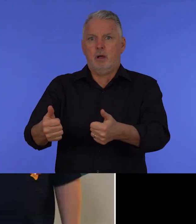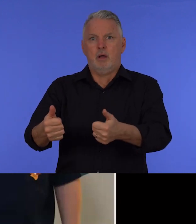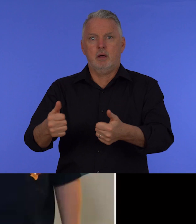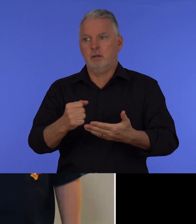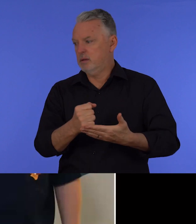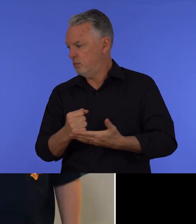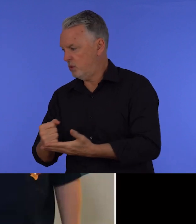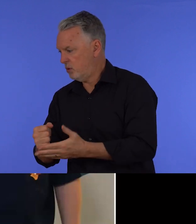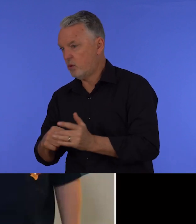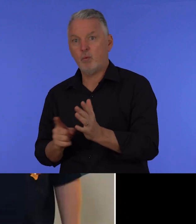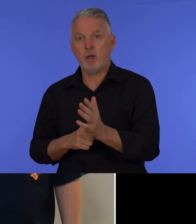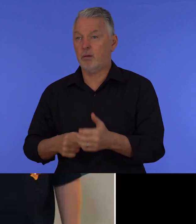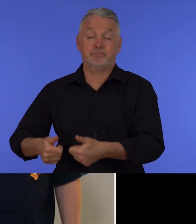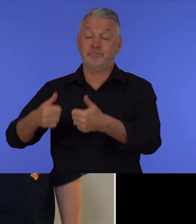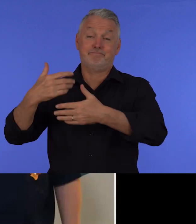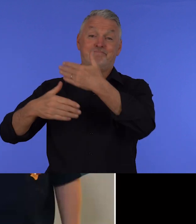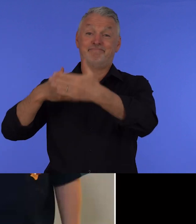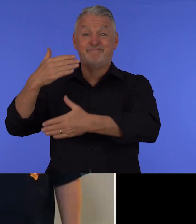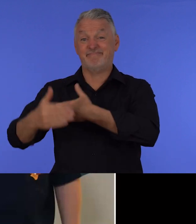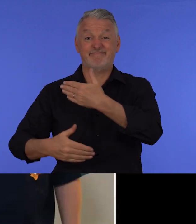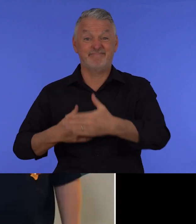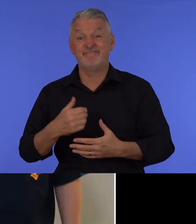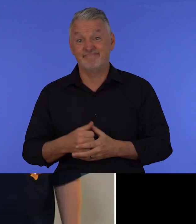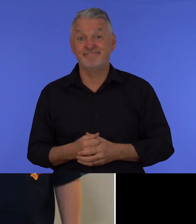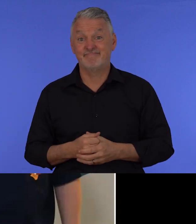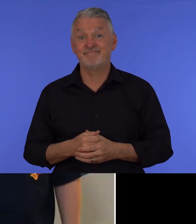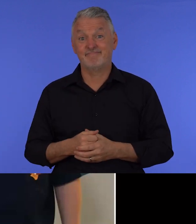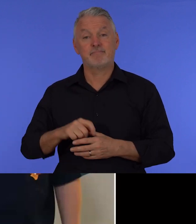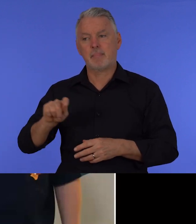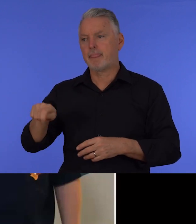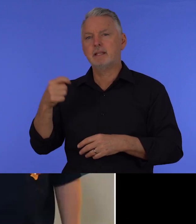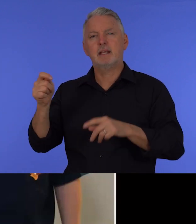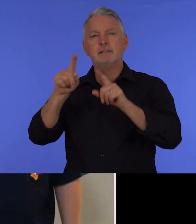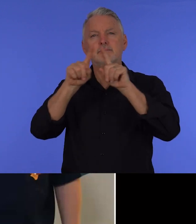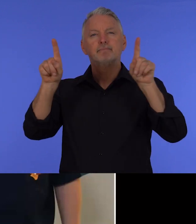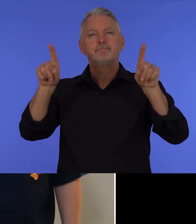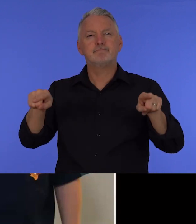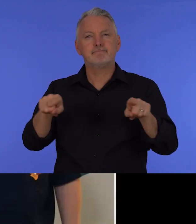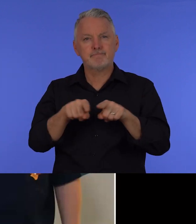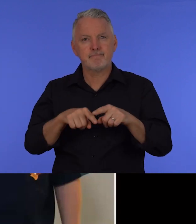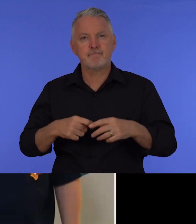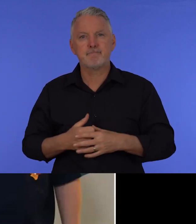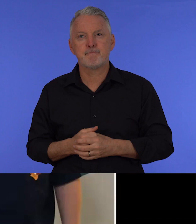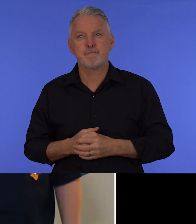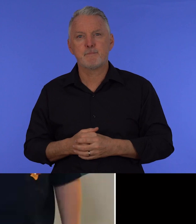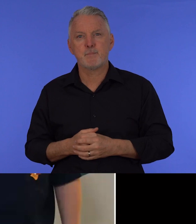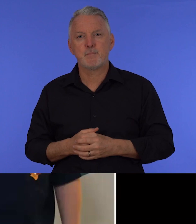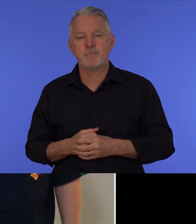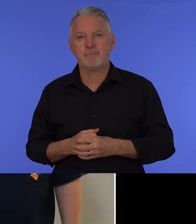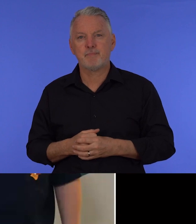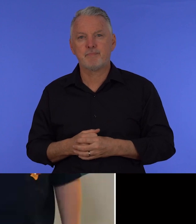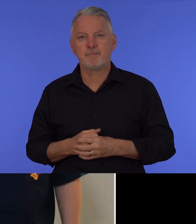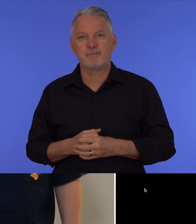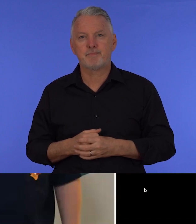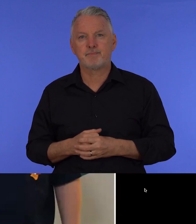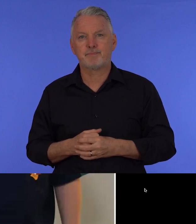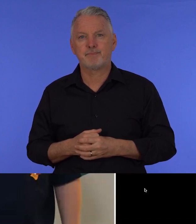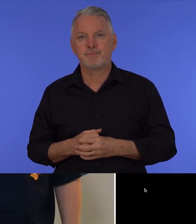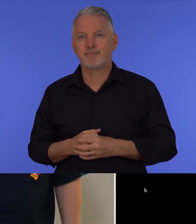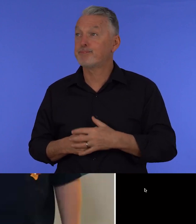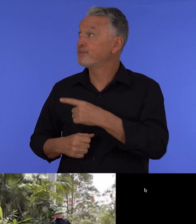yeah, everyone just rose to the occasion, and we really haven't looked back. So I might get the next slide